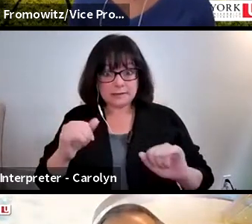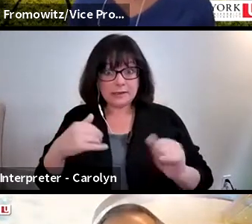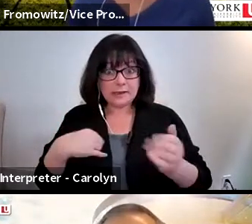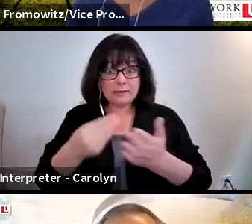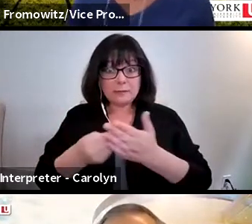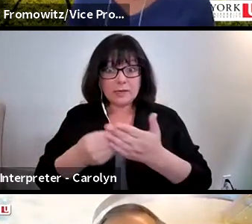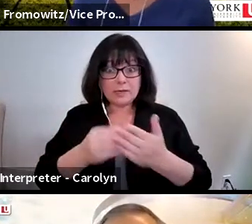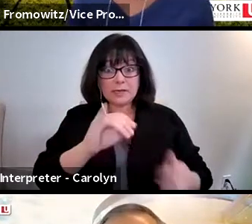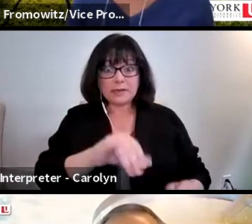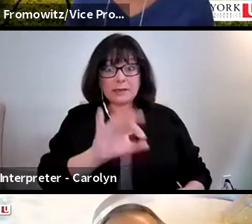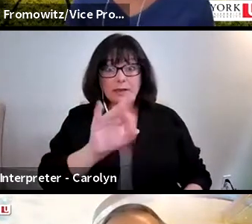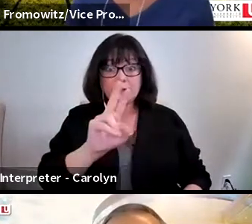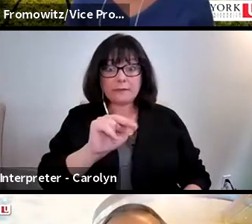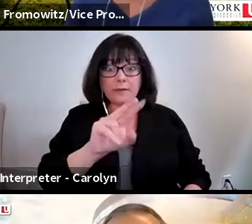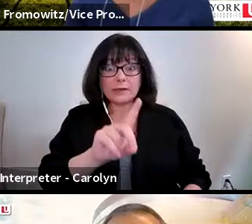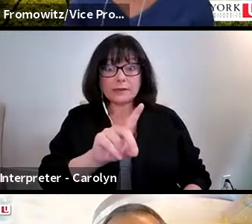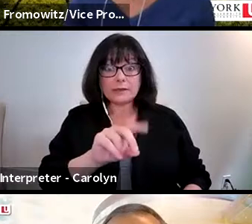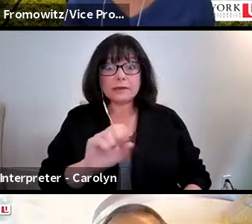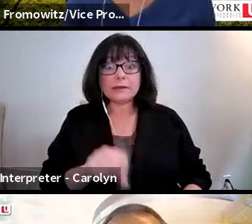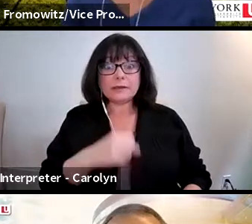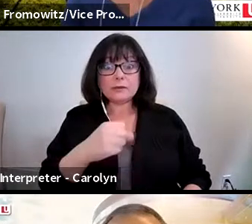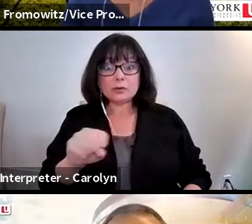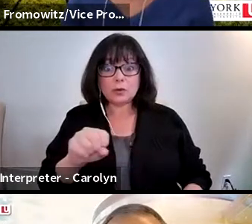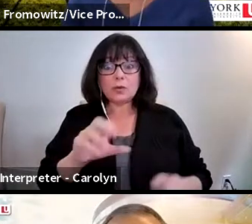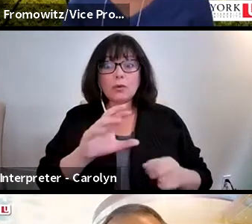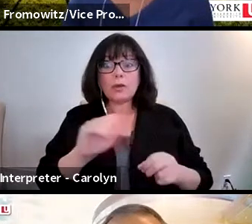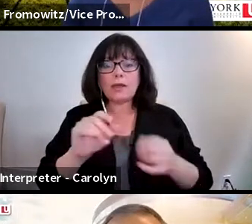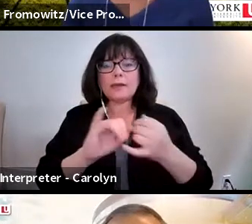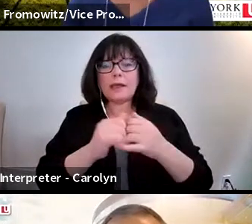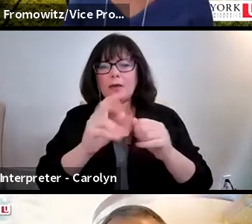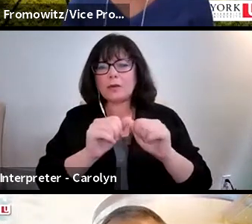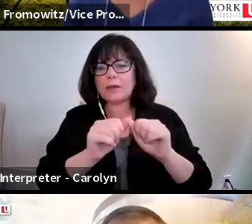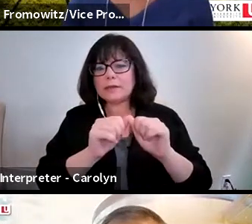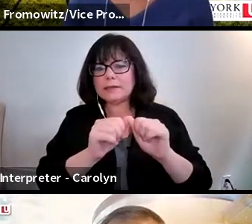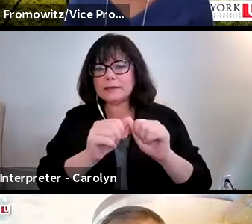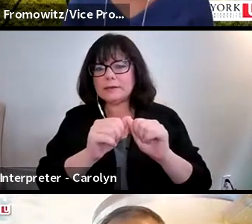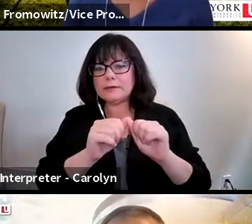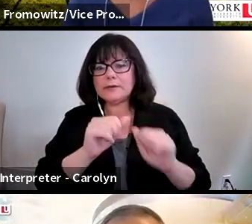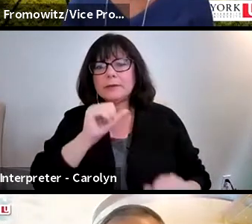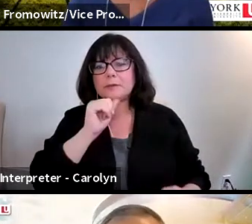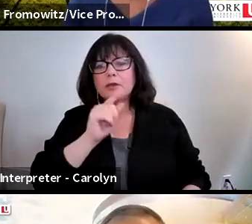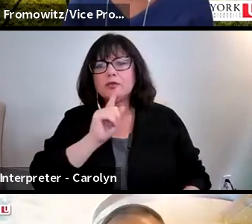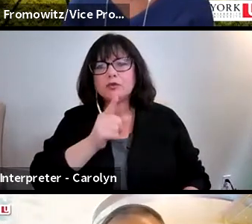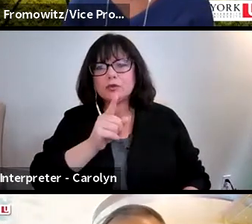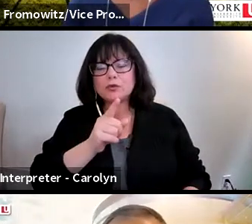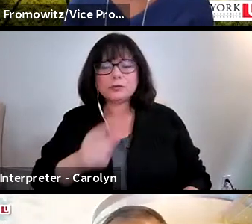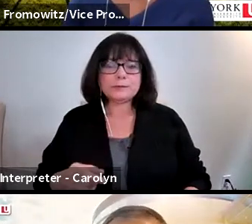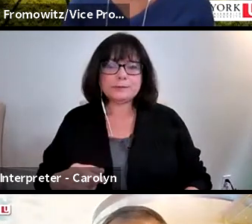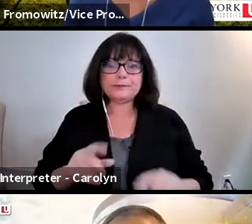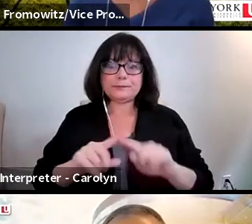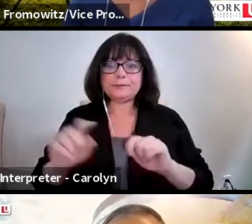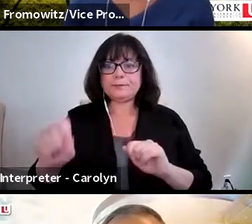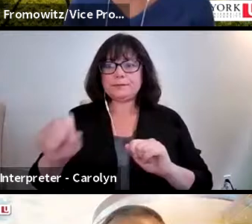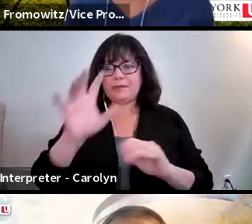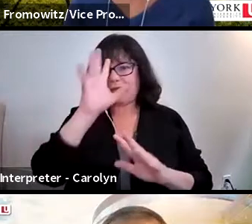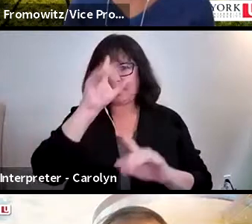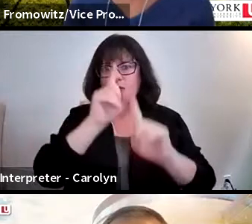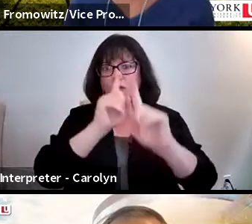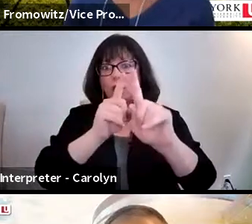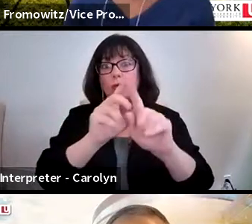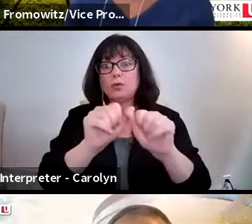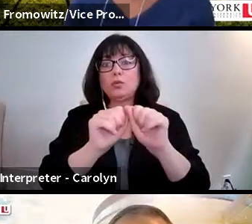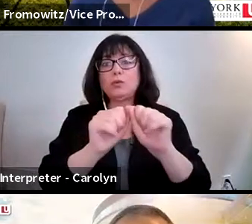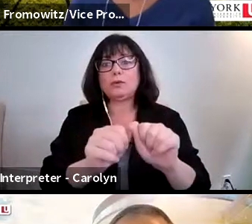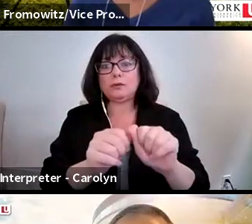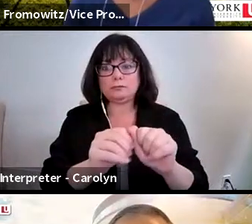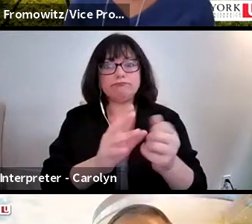any current plans to sustain that. But for sure, the goal is to continue that support.